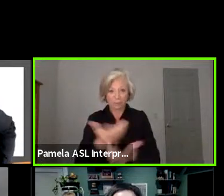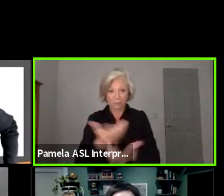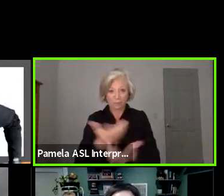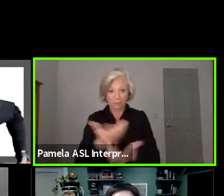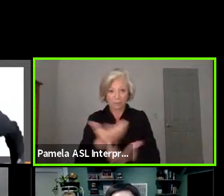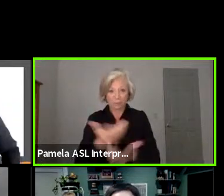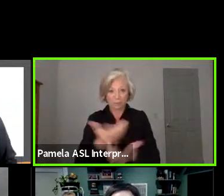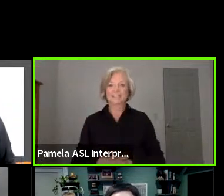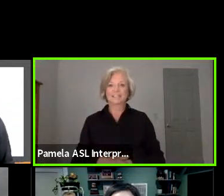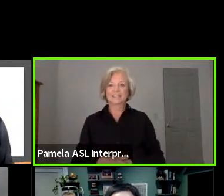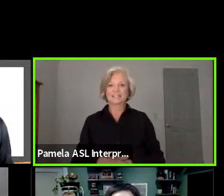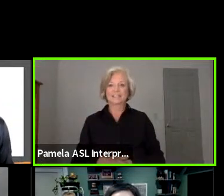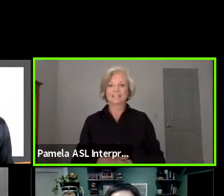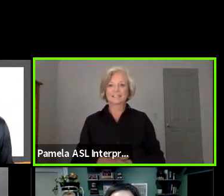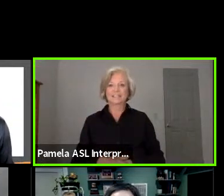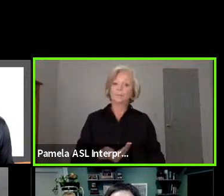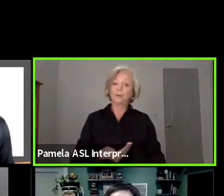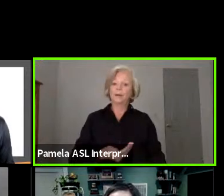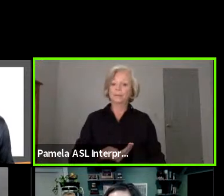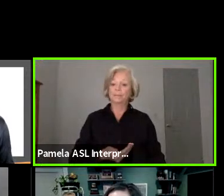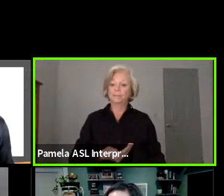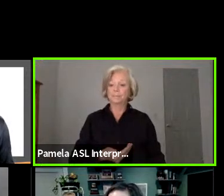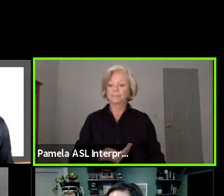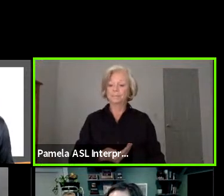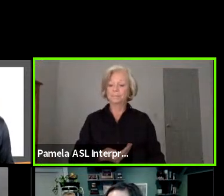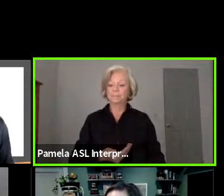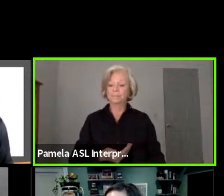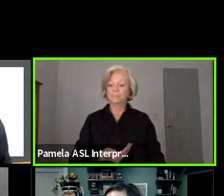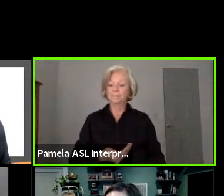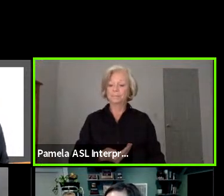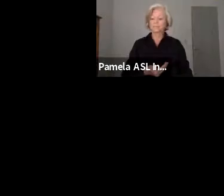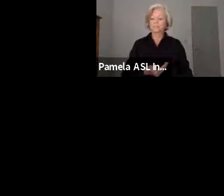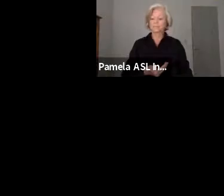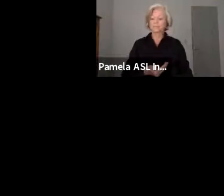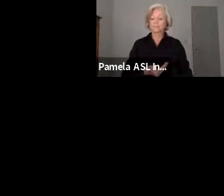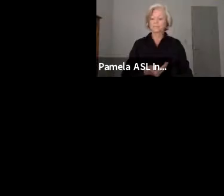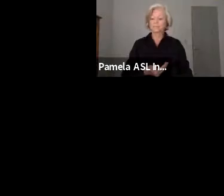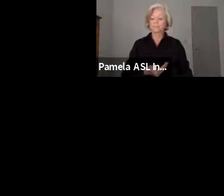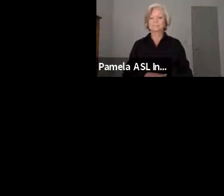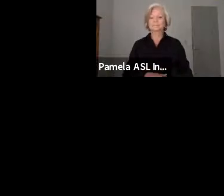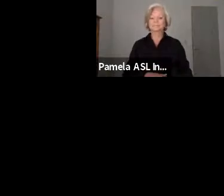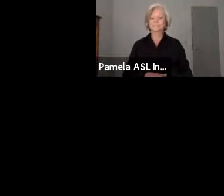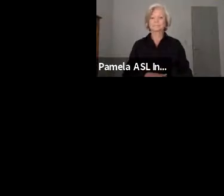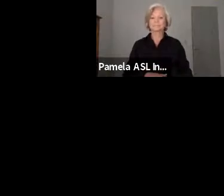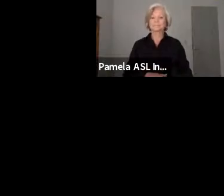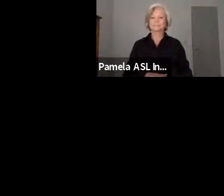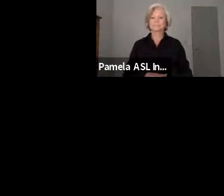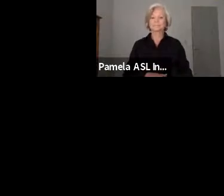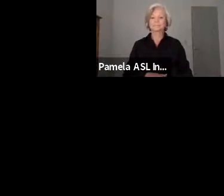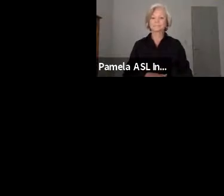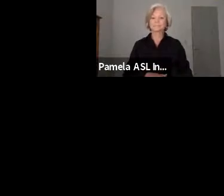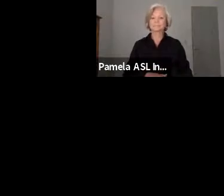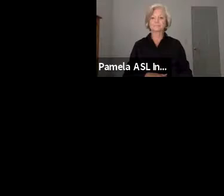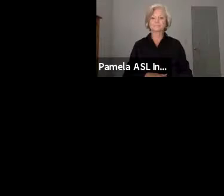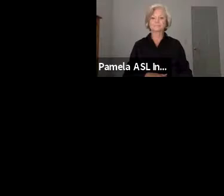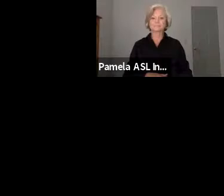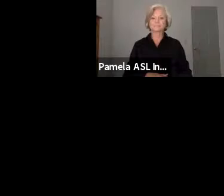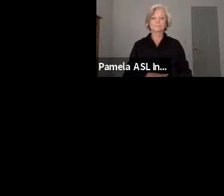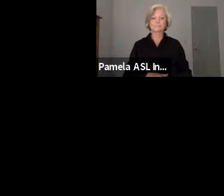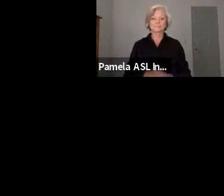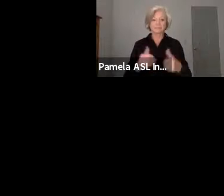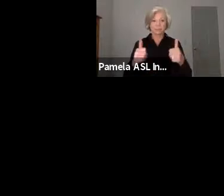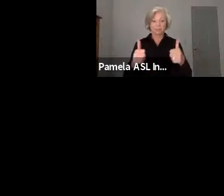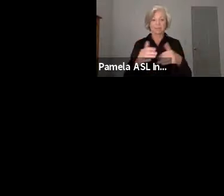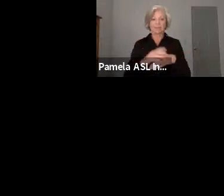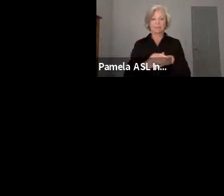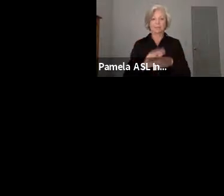Welcome to the, let's see, welcome, let me get my slides right, to the